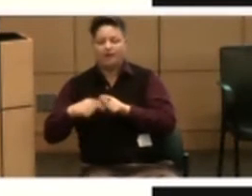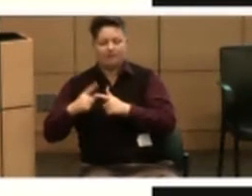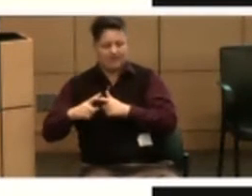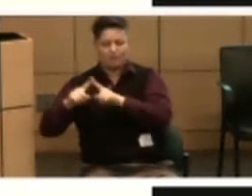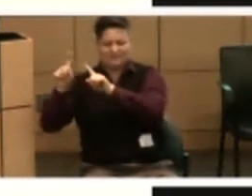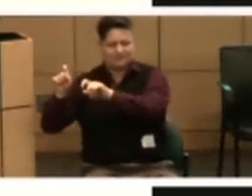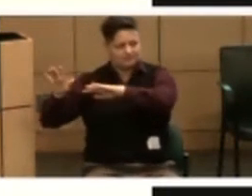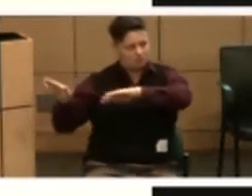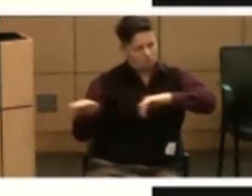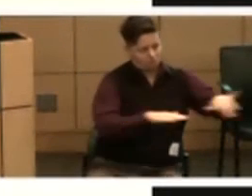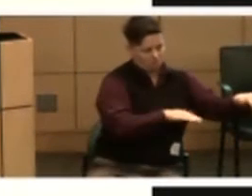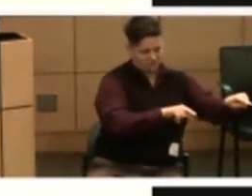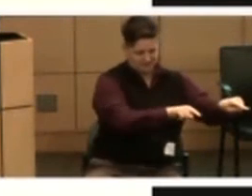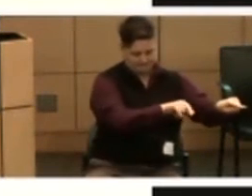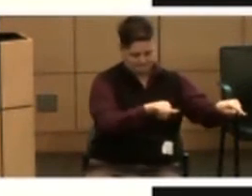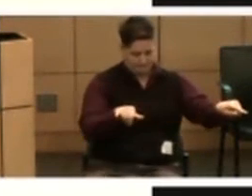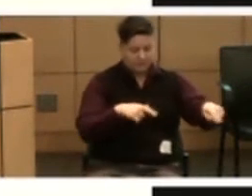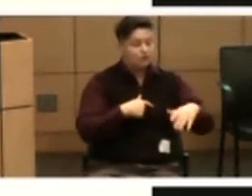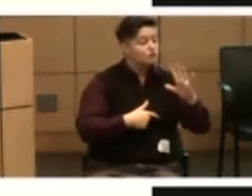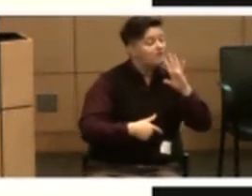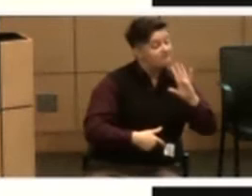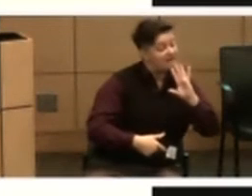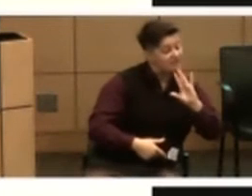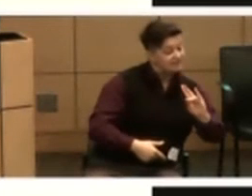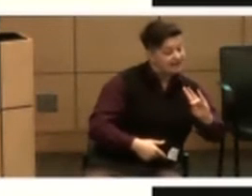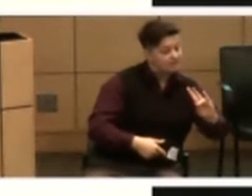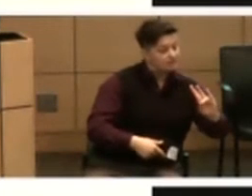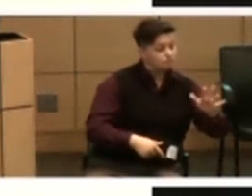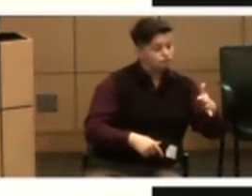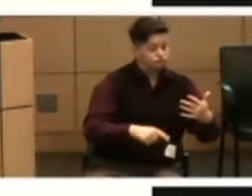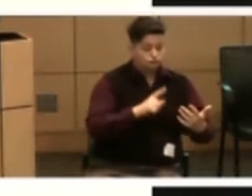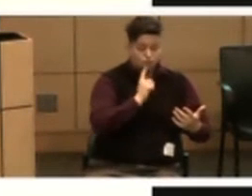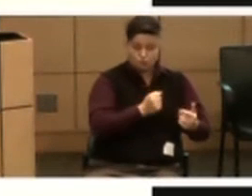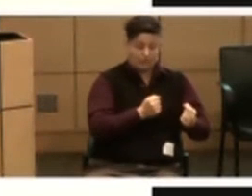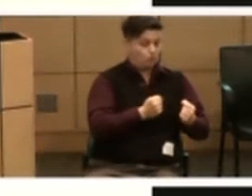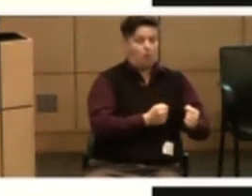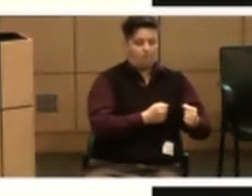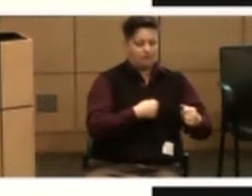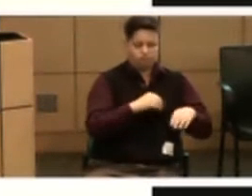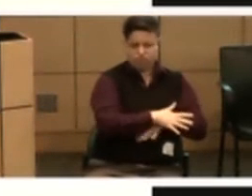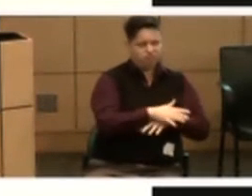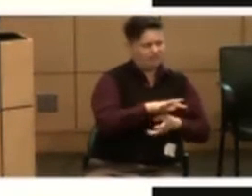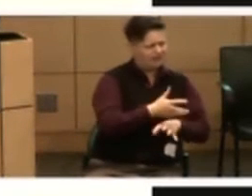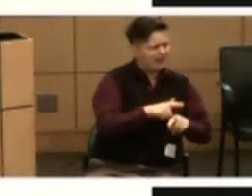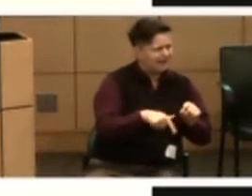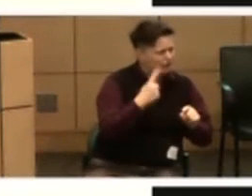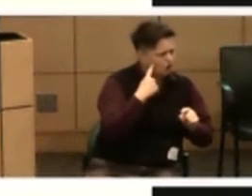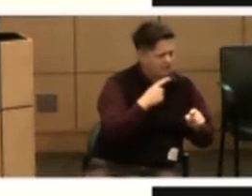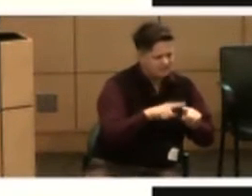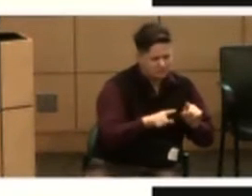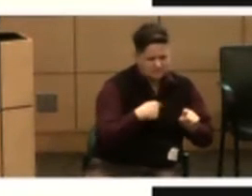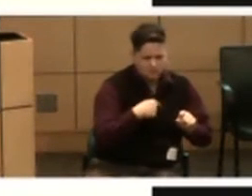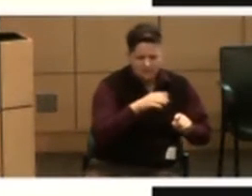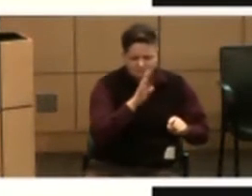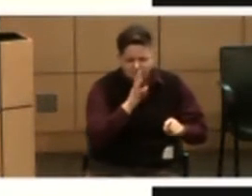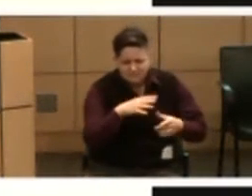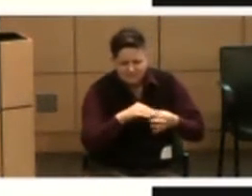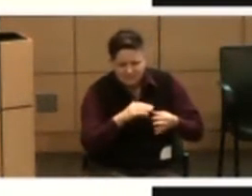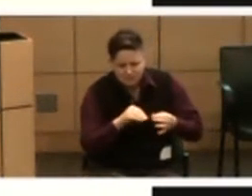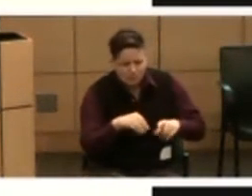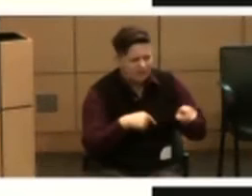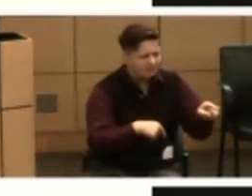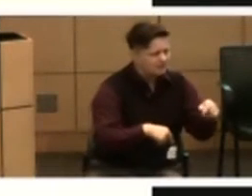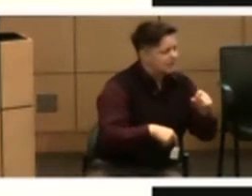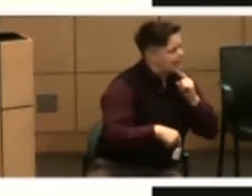can see that the 5 to 7-year-olds are pretty robust effect, and even the 8 to 10-year-olds, if you look at these open